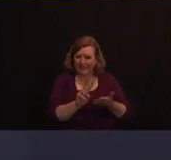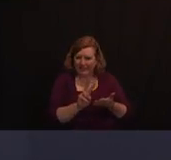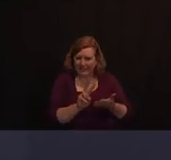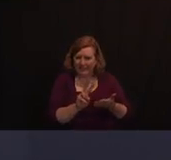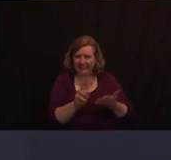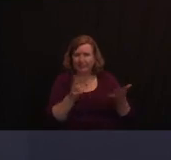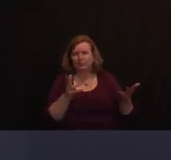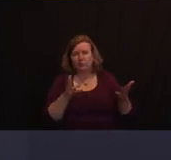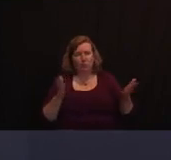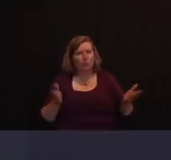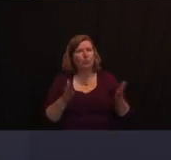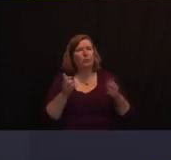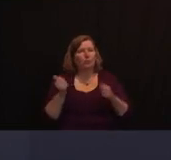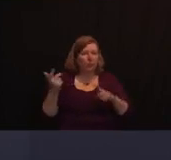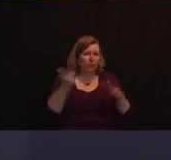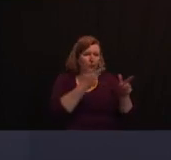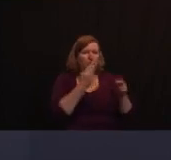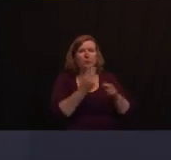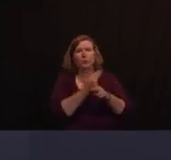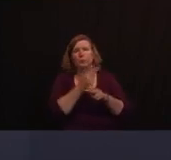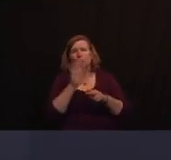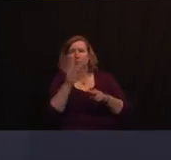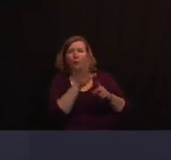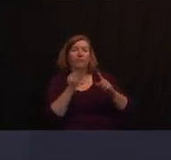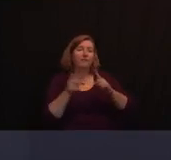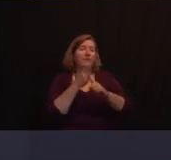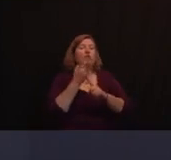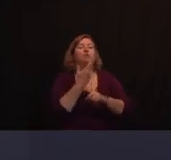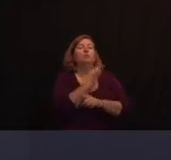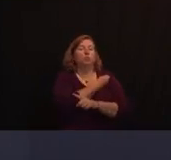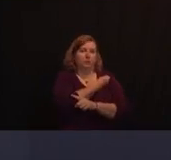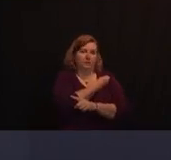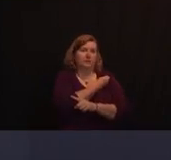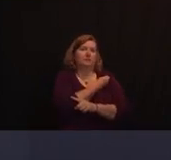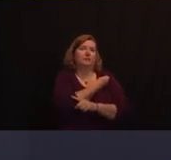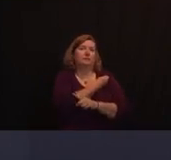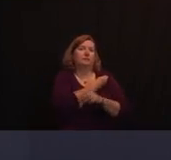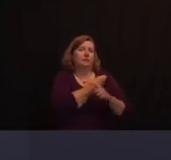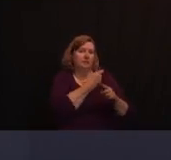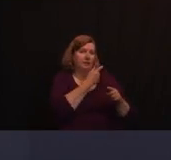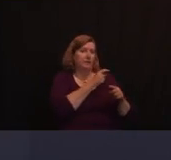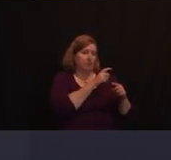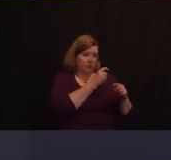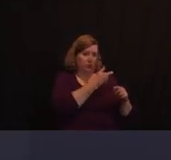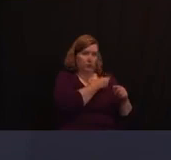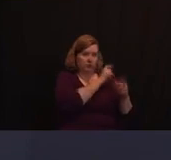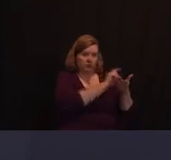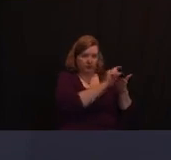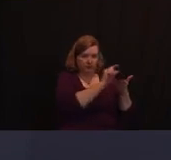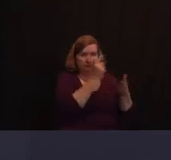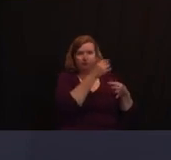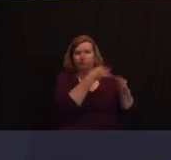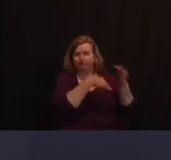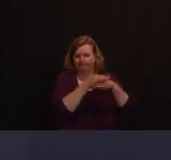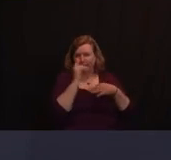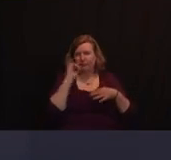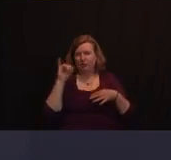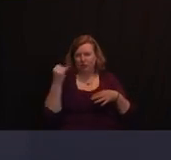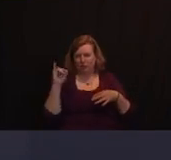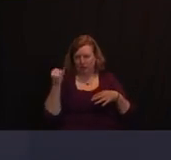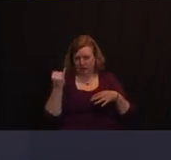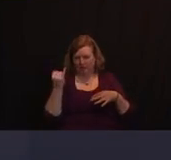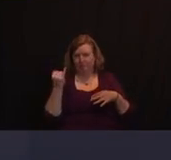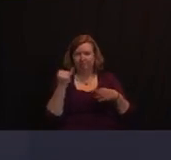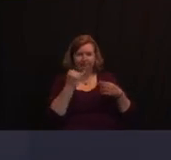to use as many first doses as possible to make up for the scheduled appointments that had to be paused. We